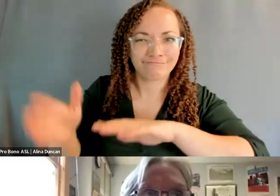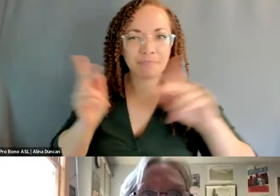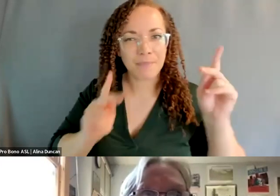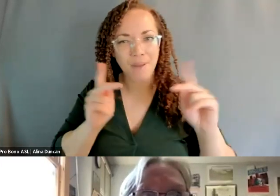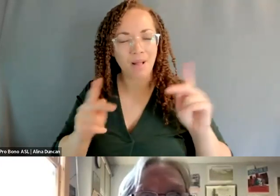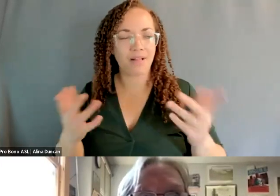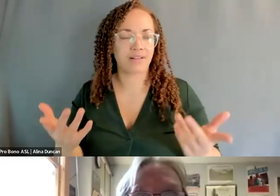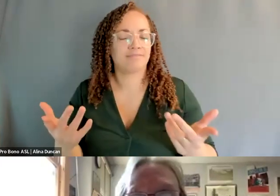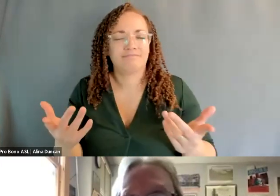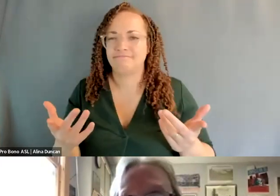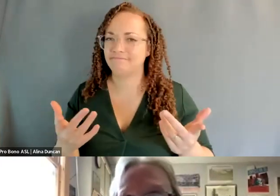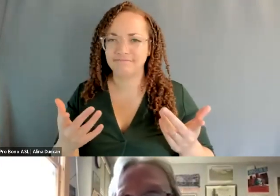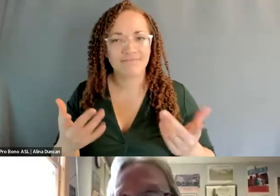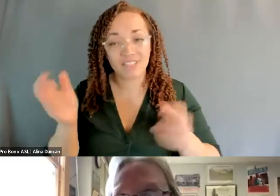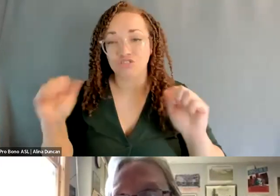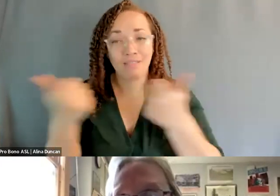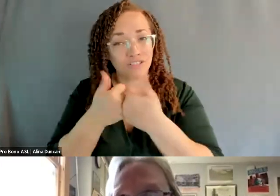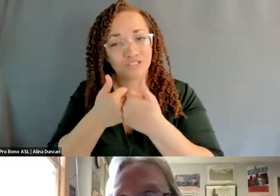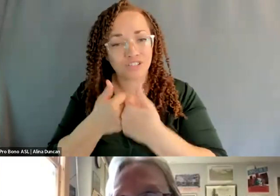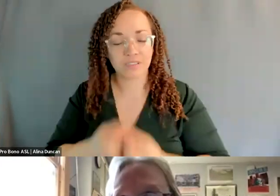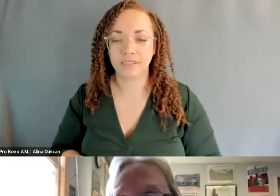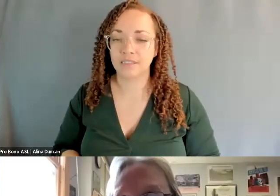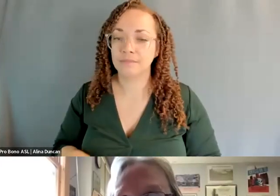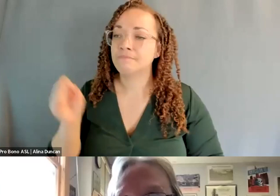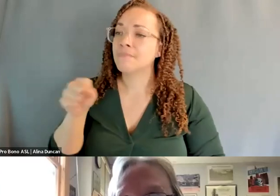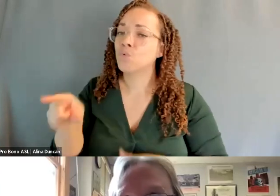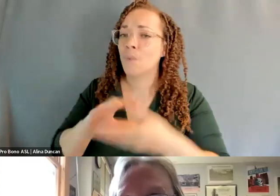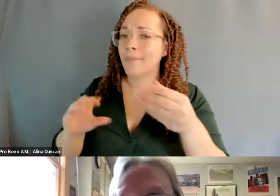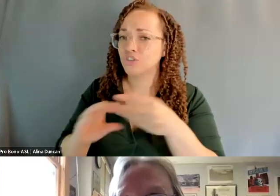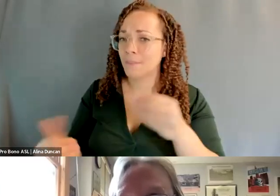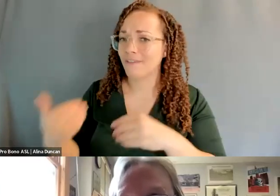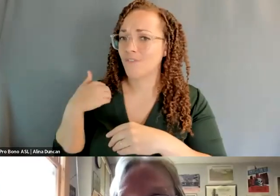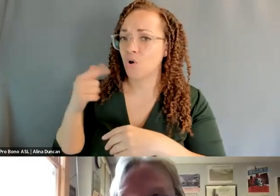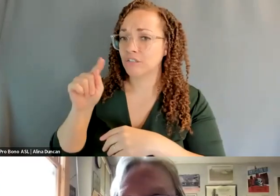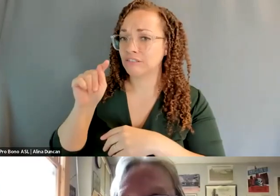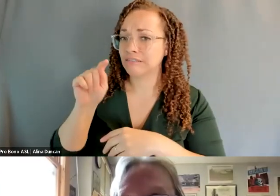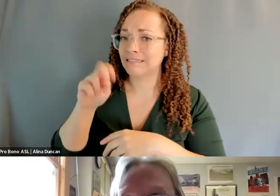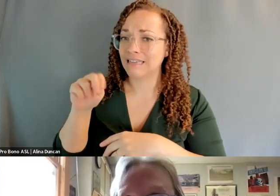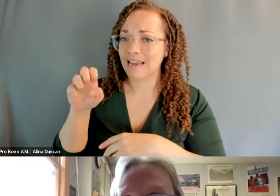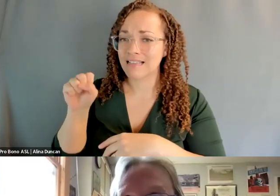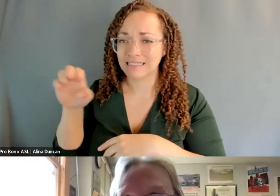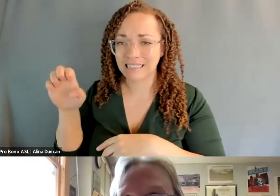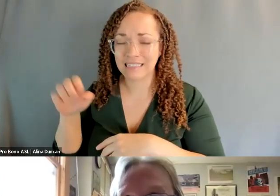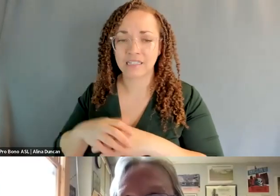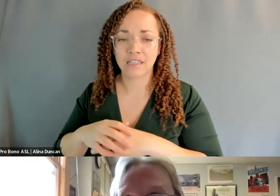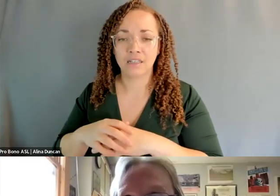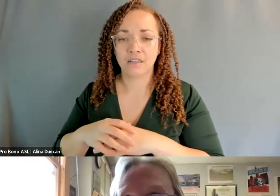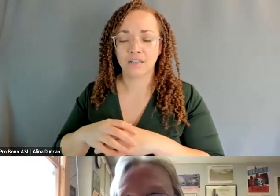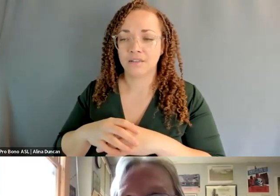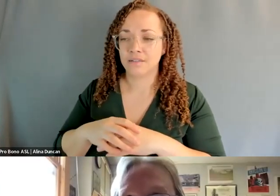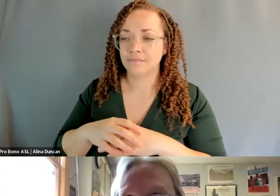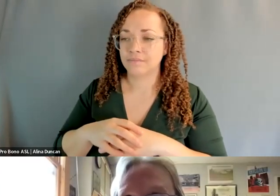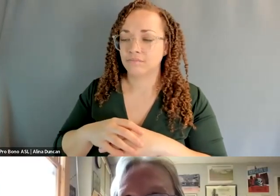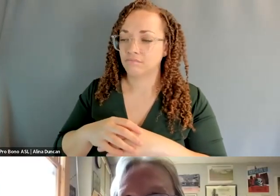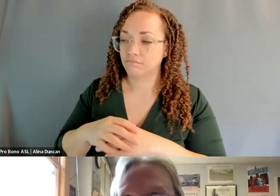You mentioned Tennessee earlier and the criminalization of homelessness in Tennessee, and right, like, we look there and